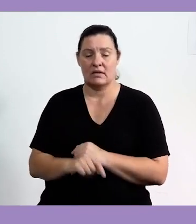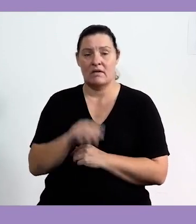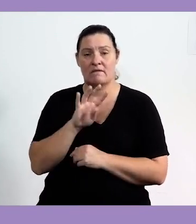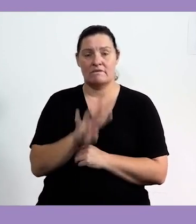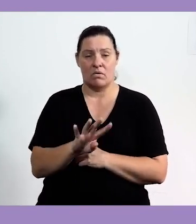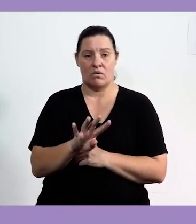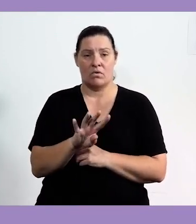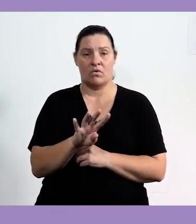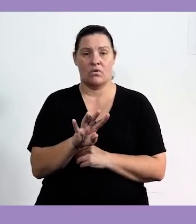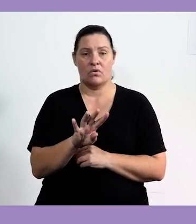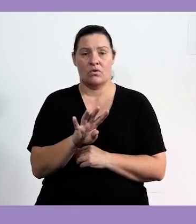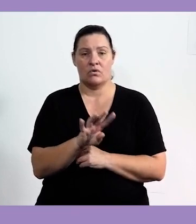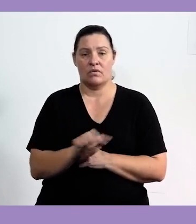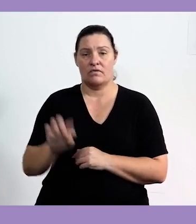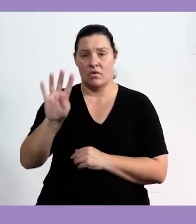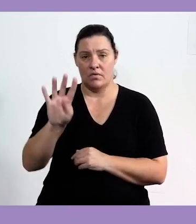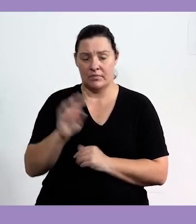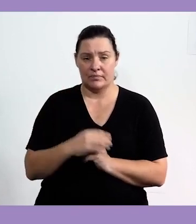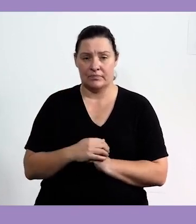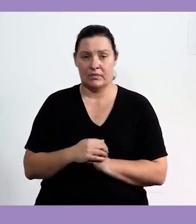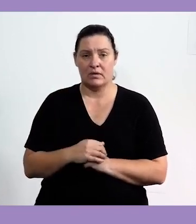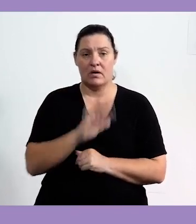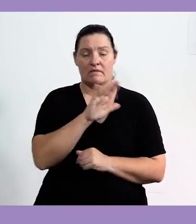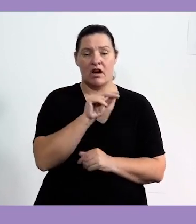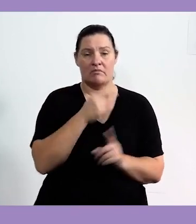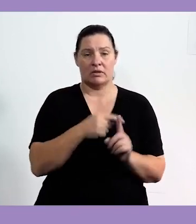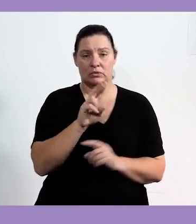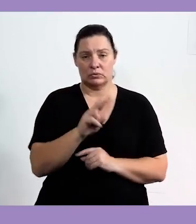by 4 raised to the exponent 4.